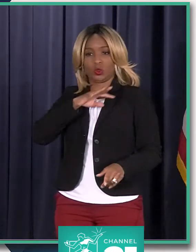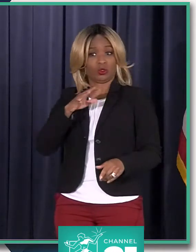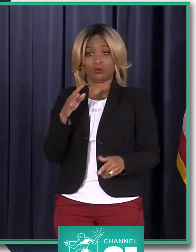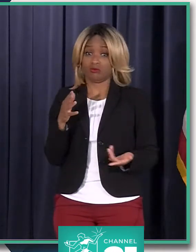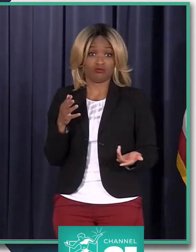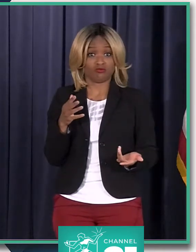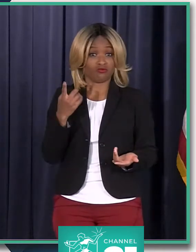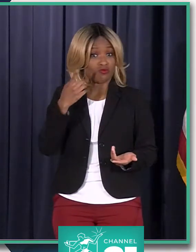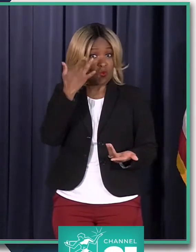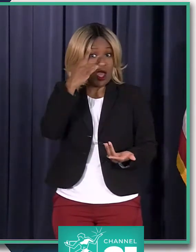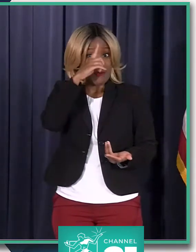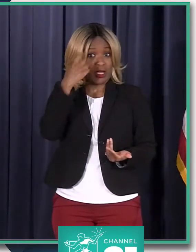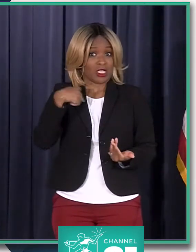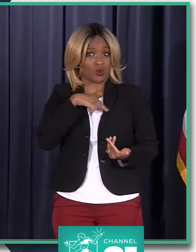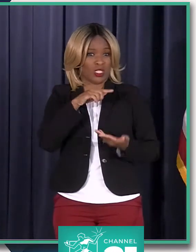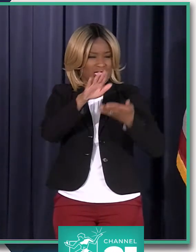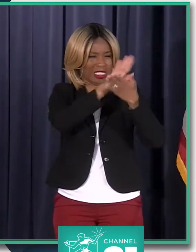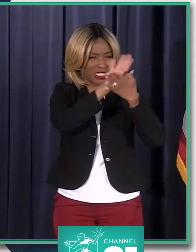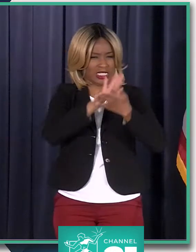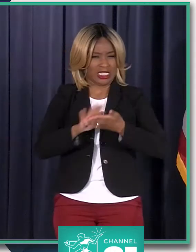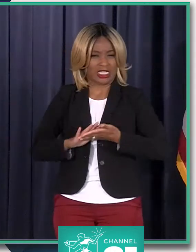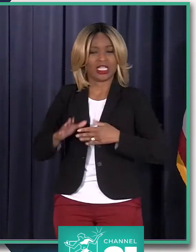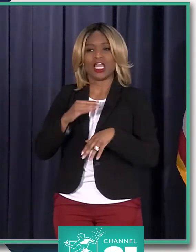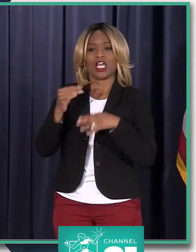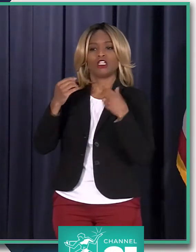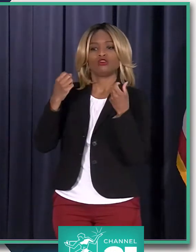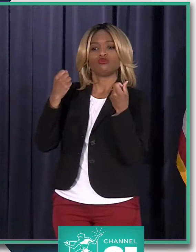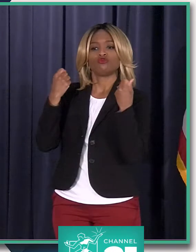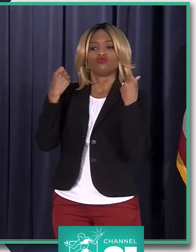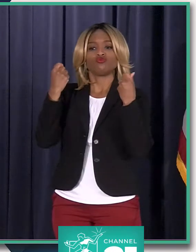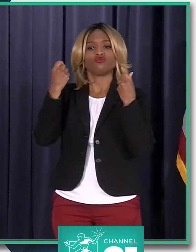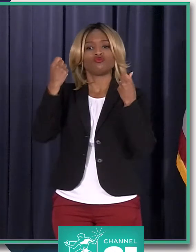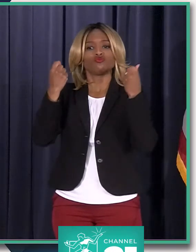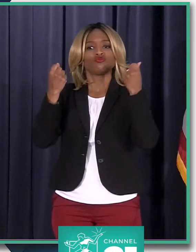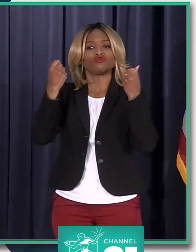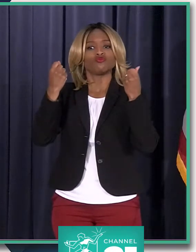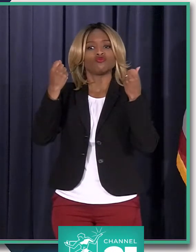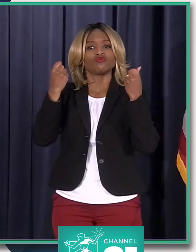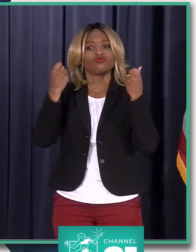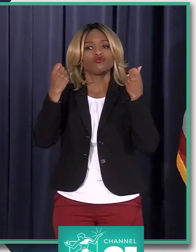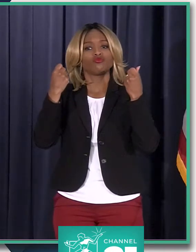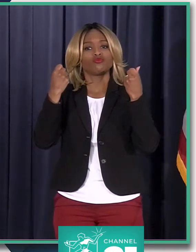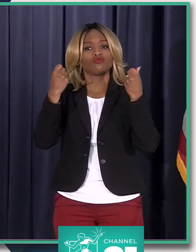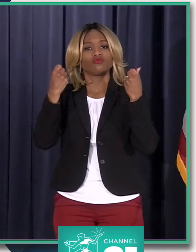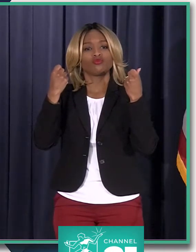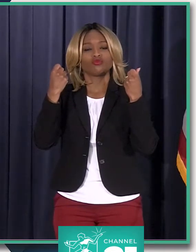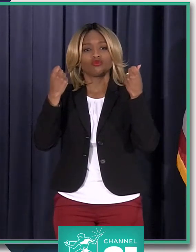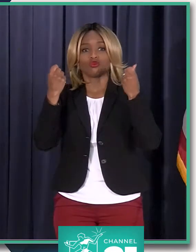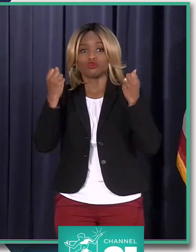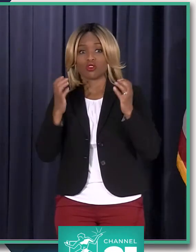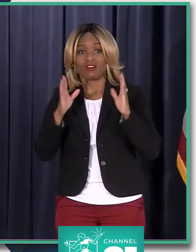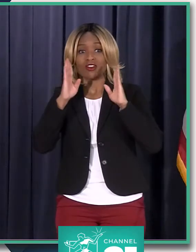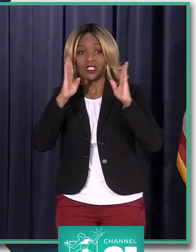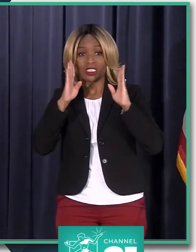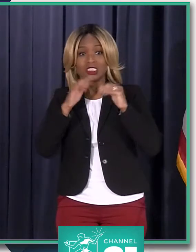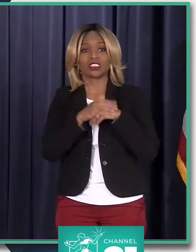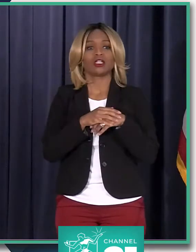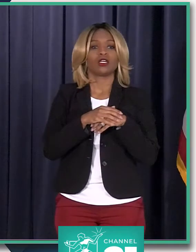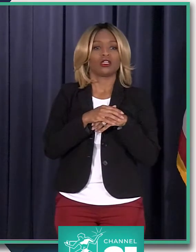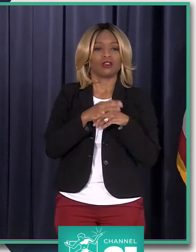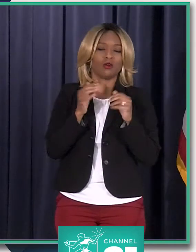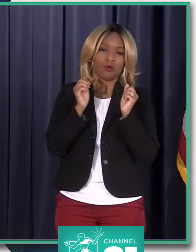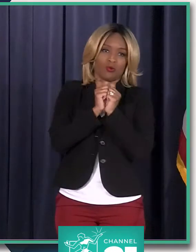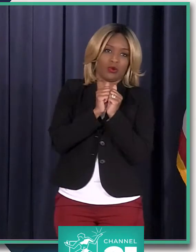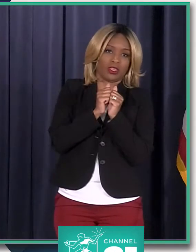And then driver retention. You know, our bus operators, this has been difficult prior to my arrival, and then with the pandemic, it's even more of a